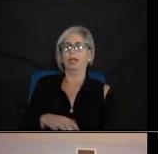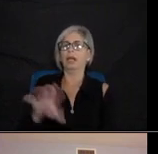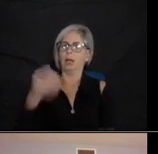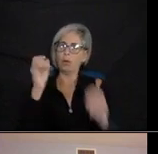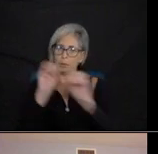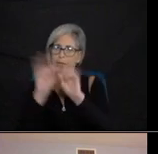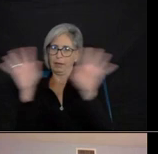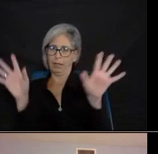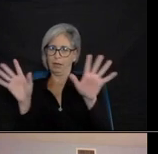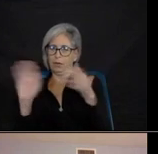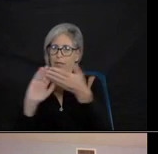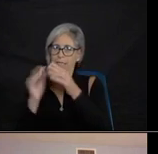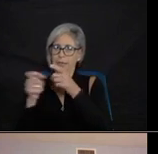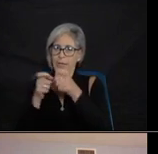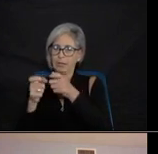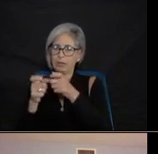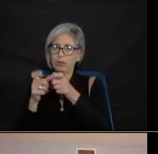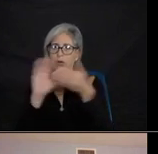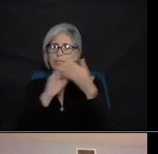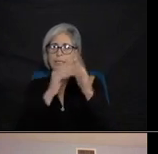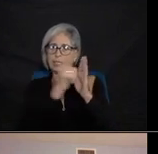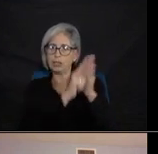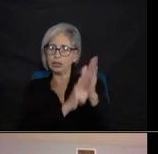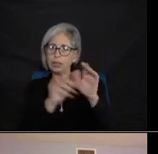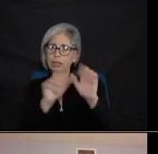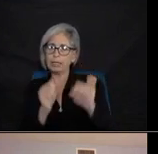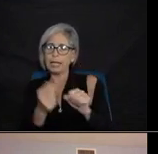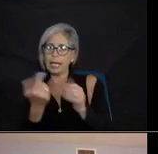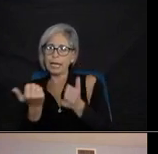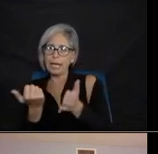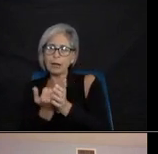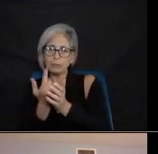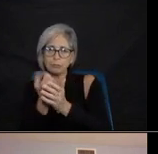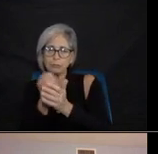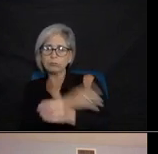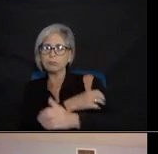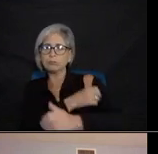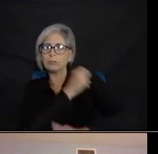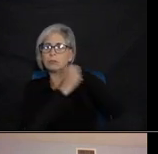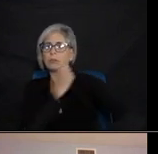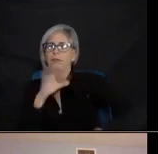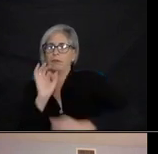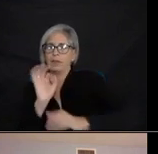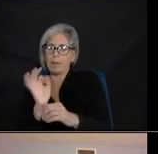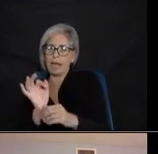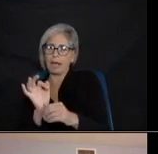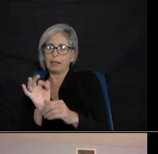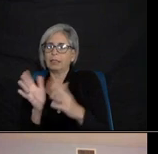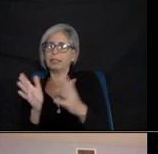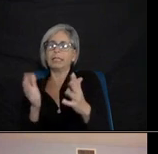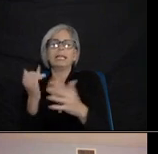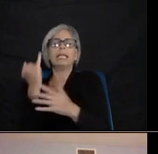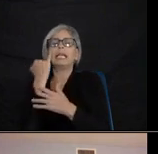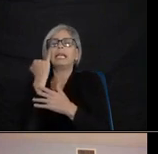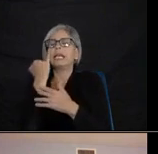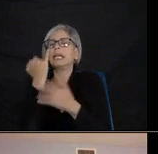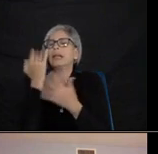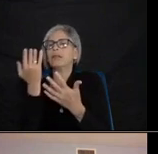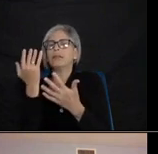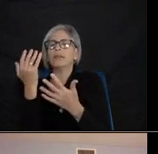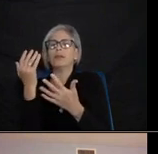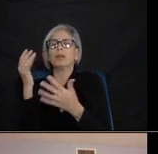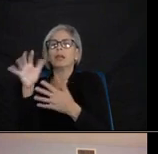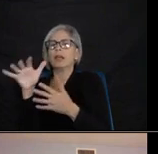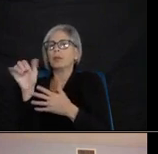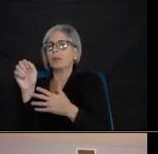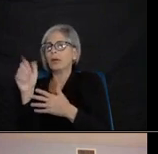the city attorney can weigh in on this. Regardless of getting the appraisal, which